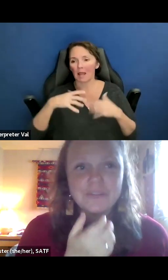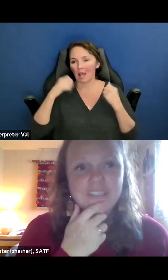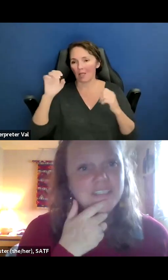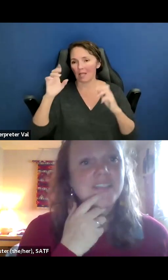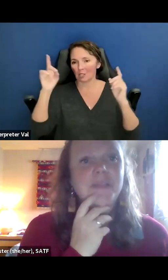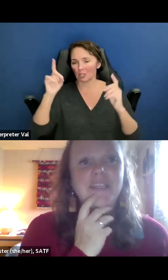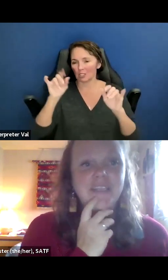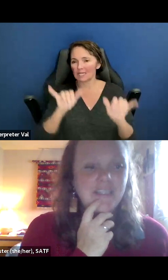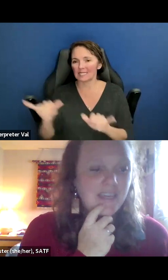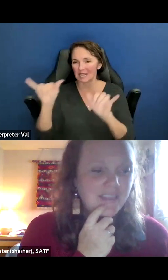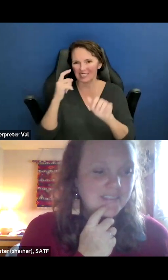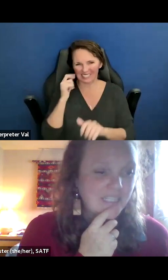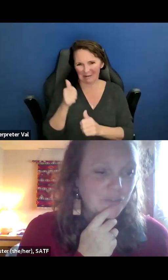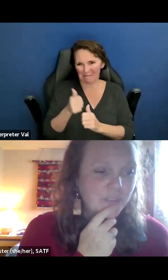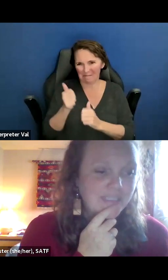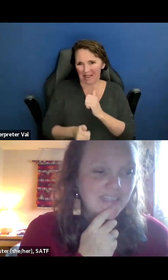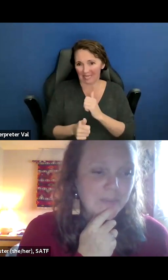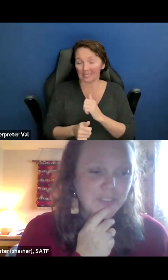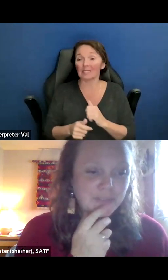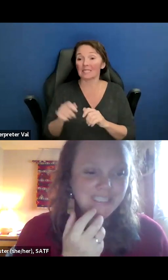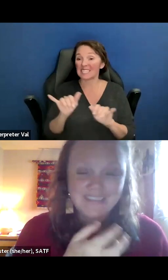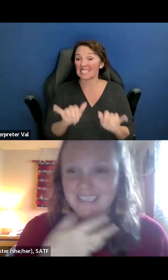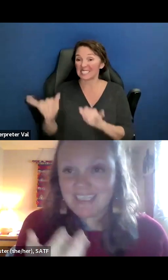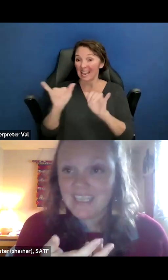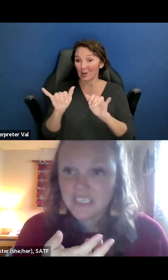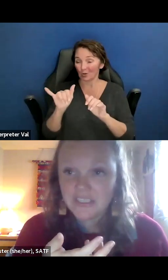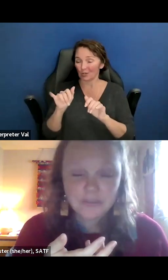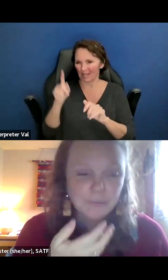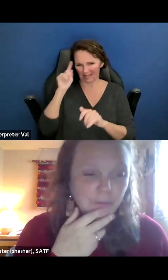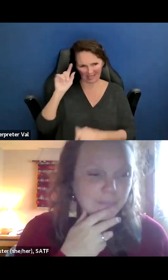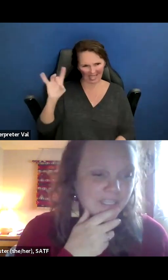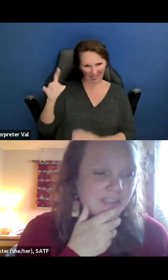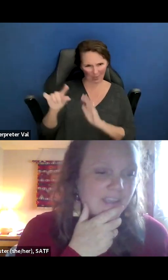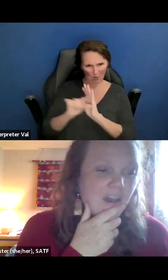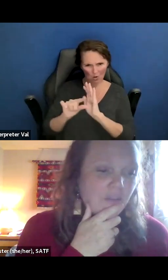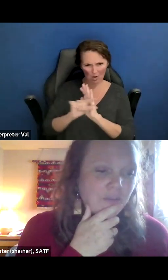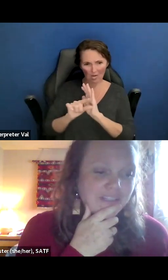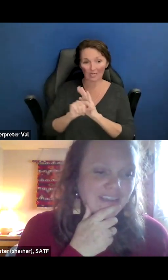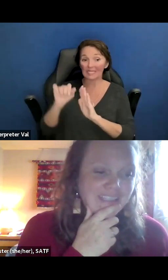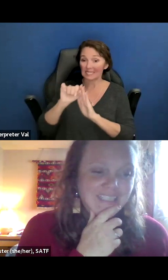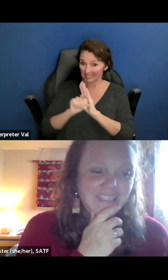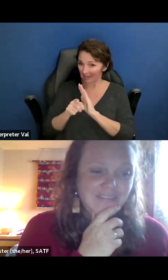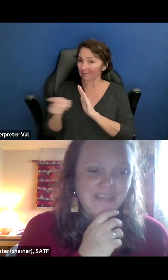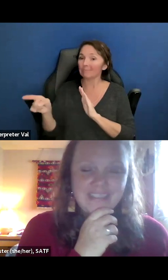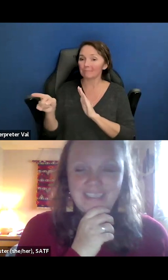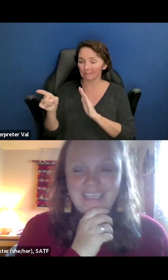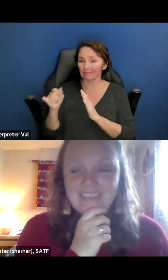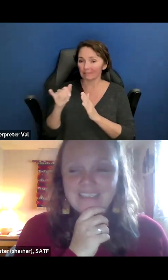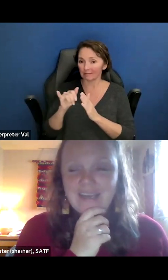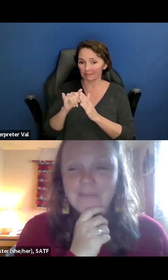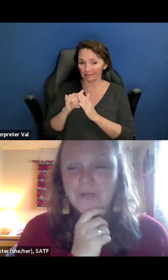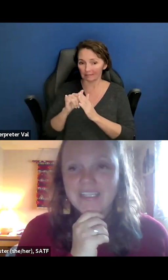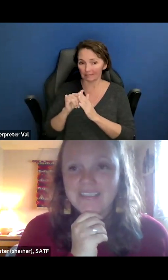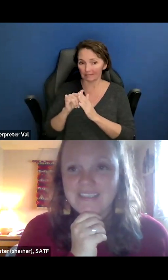to schools, this could be things like utilizing opportunities in educational programming. Although they're not in effect